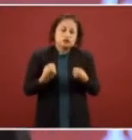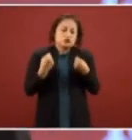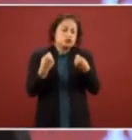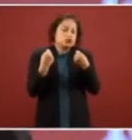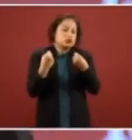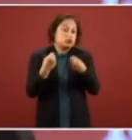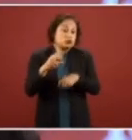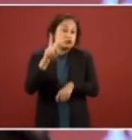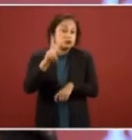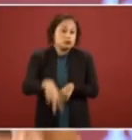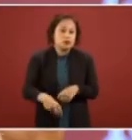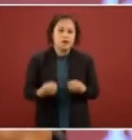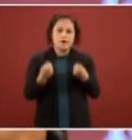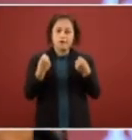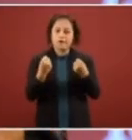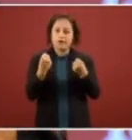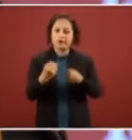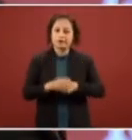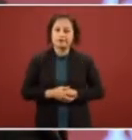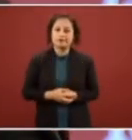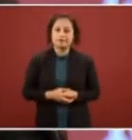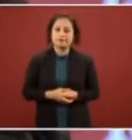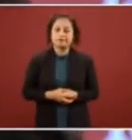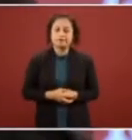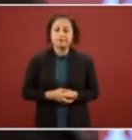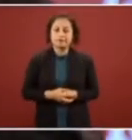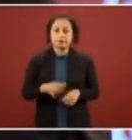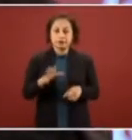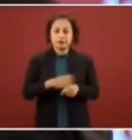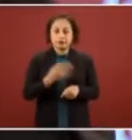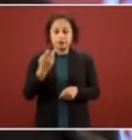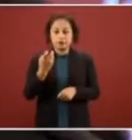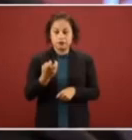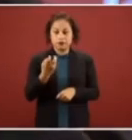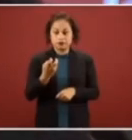strong. Entonces, tenemos que